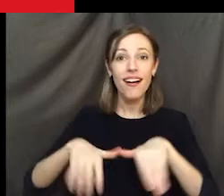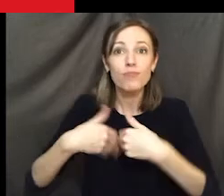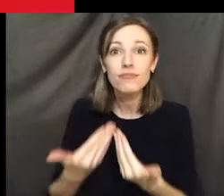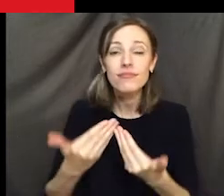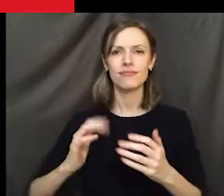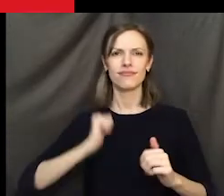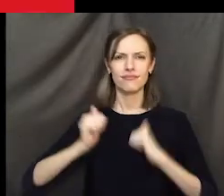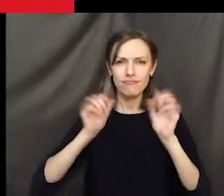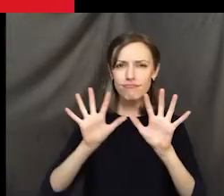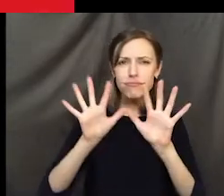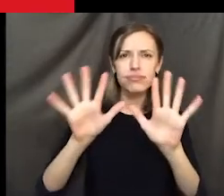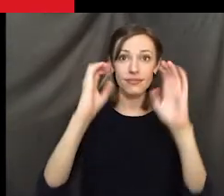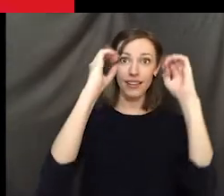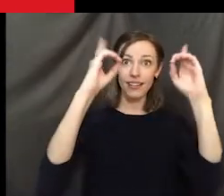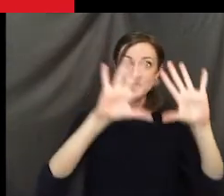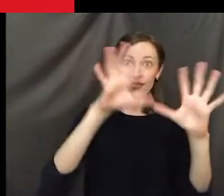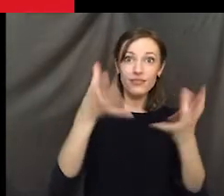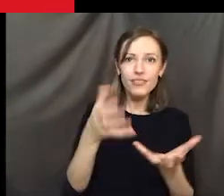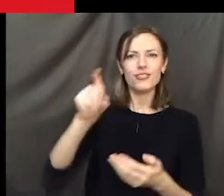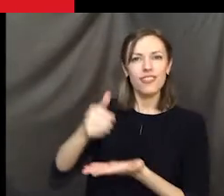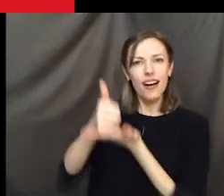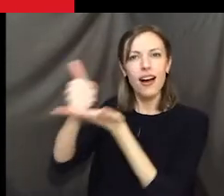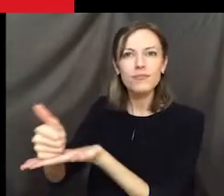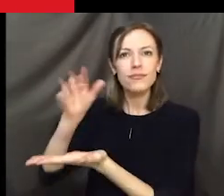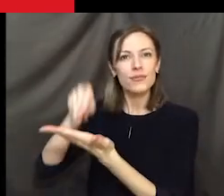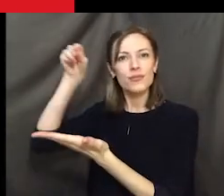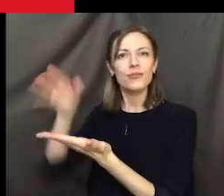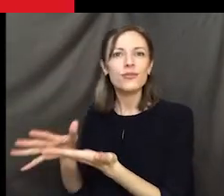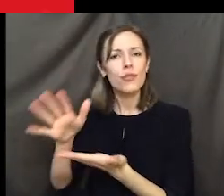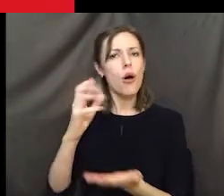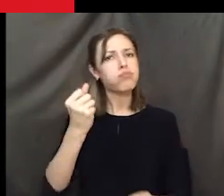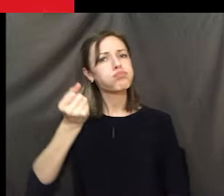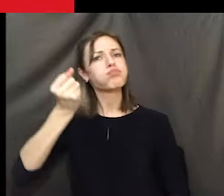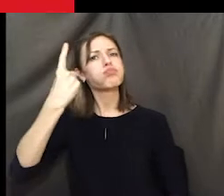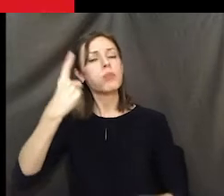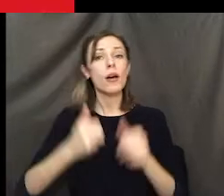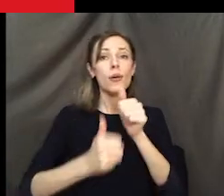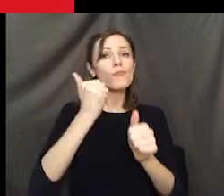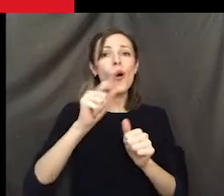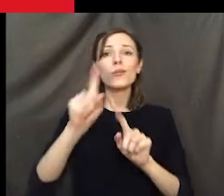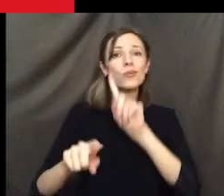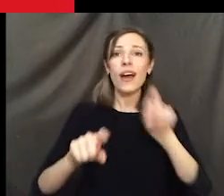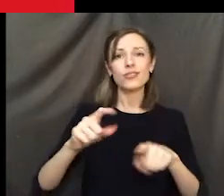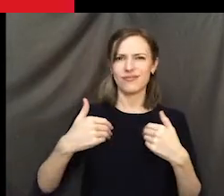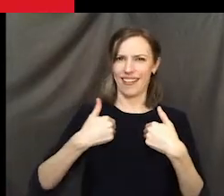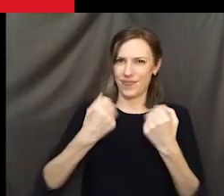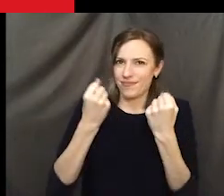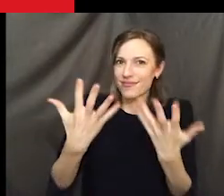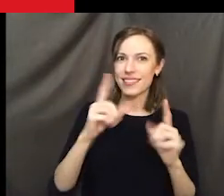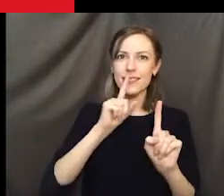learner appreciate that most questions have many answers. And with imagination and persistence, parents,